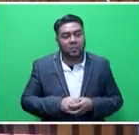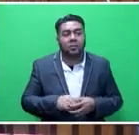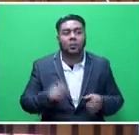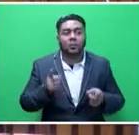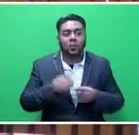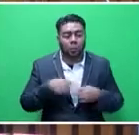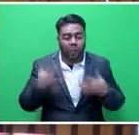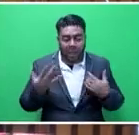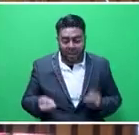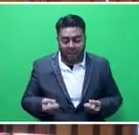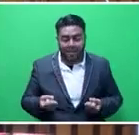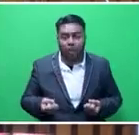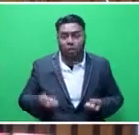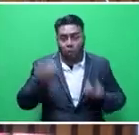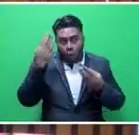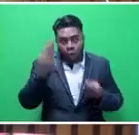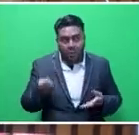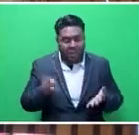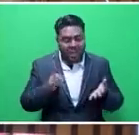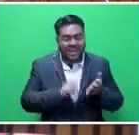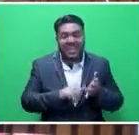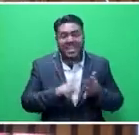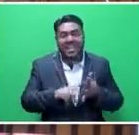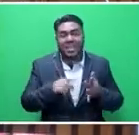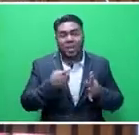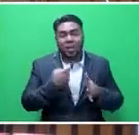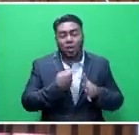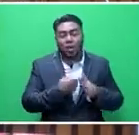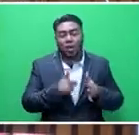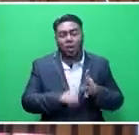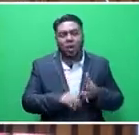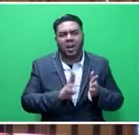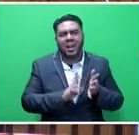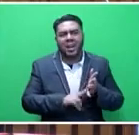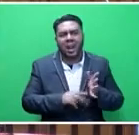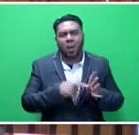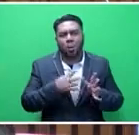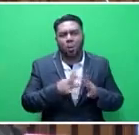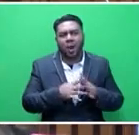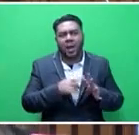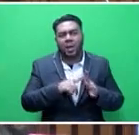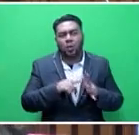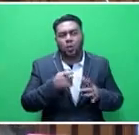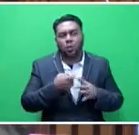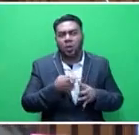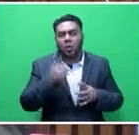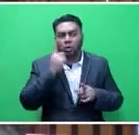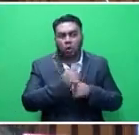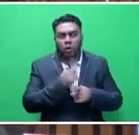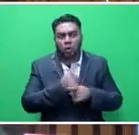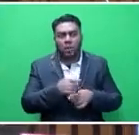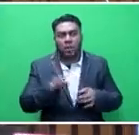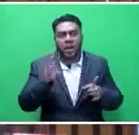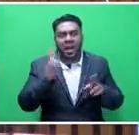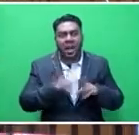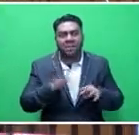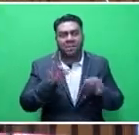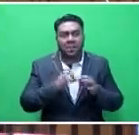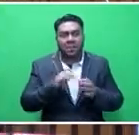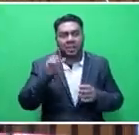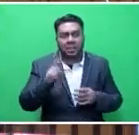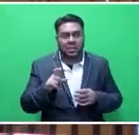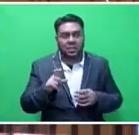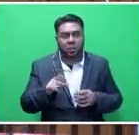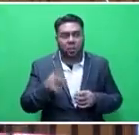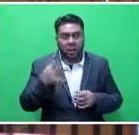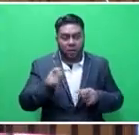had Honourable Niko Nawaikula yesterday speaking on FBC when he has a case before the courts